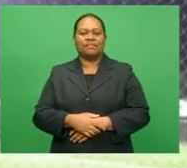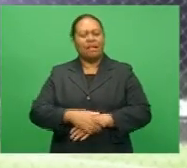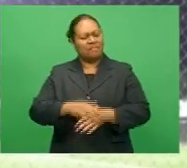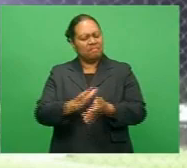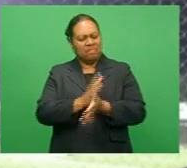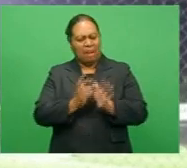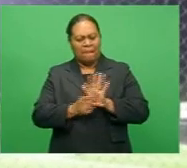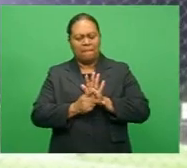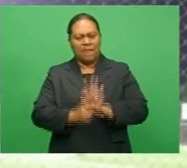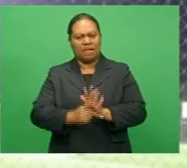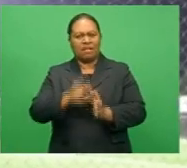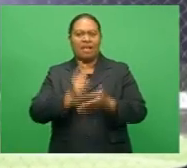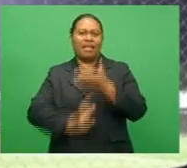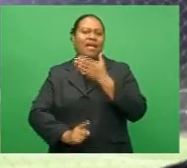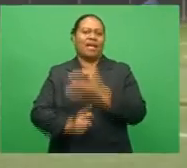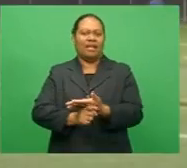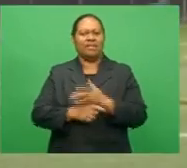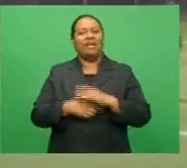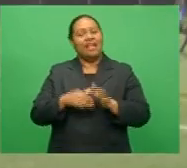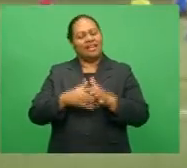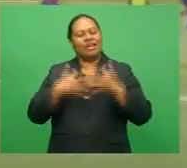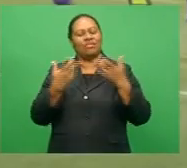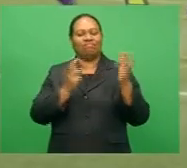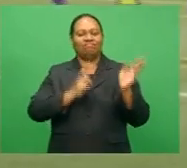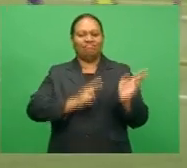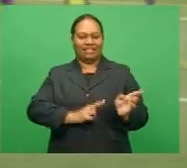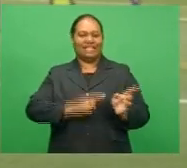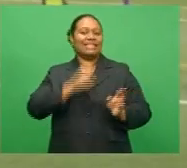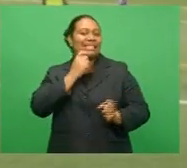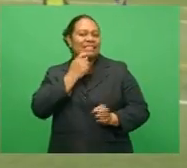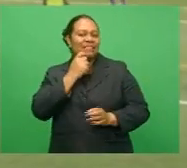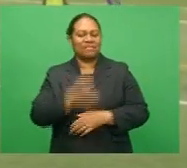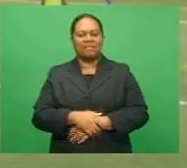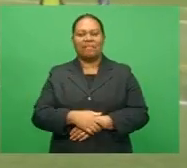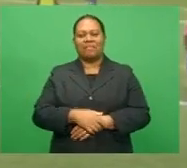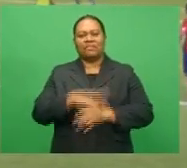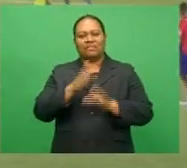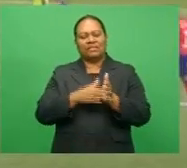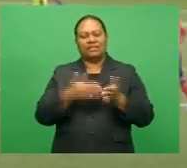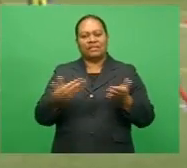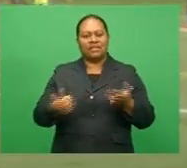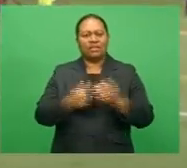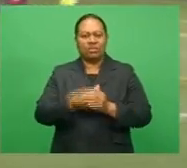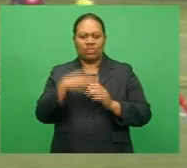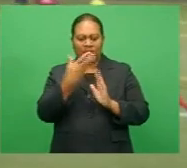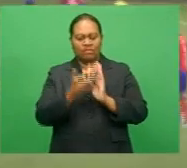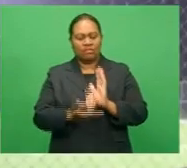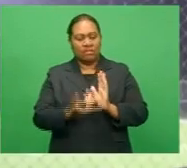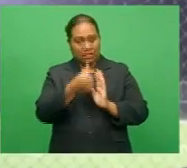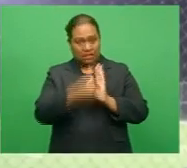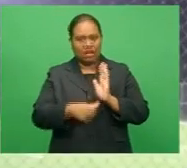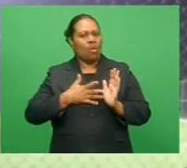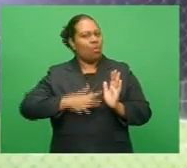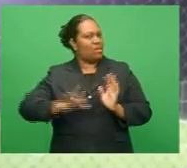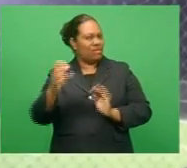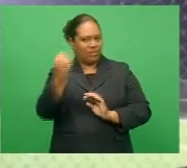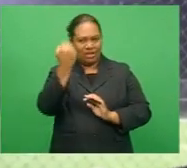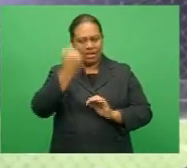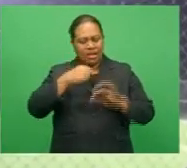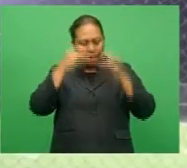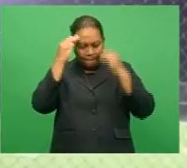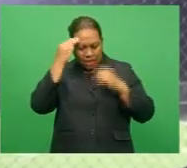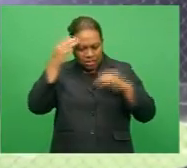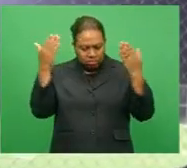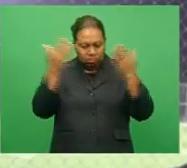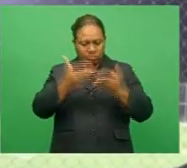big pressure on my head. I can feel a bit relief now. Shafil says they came in with an agenda to win. We had it in our mind that we're going